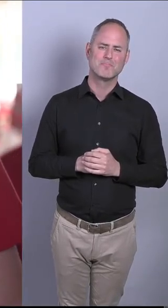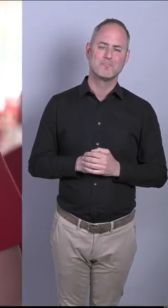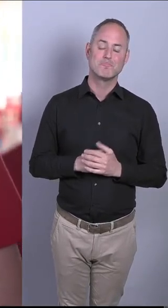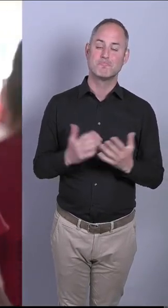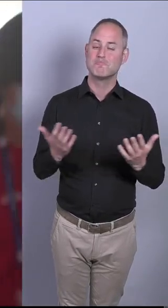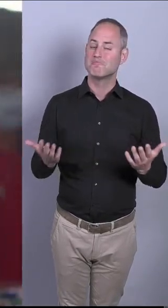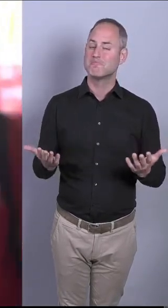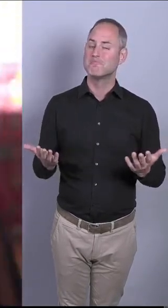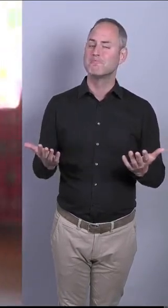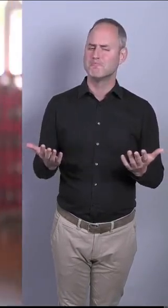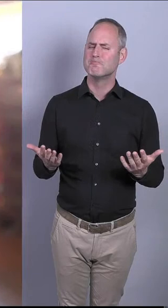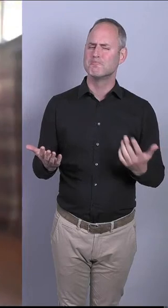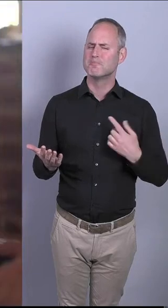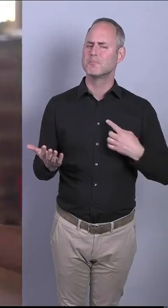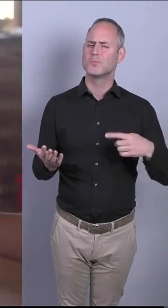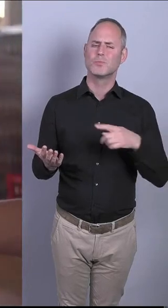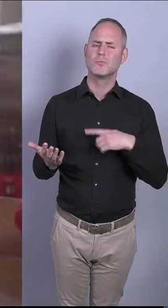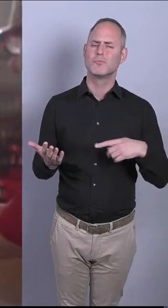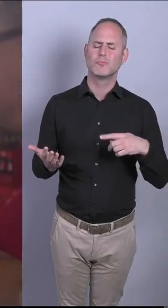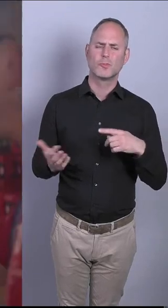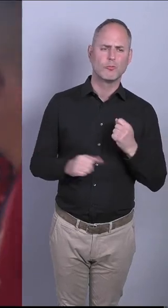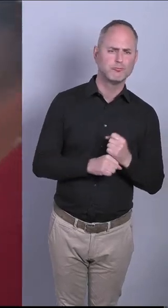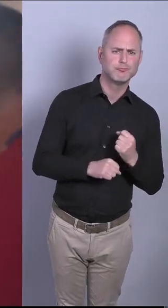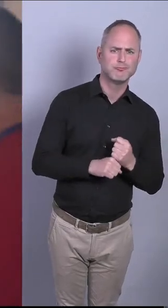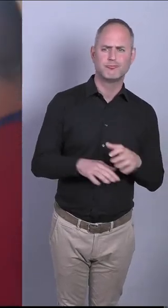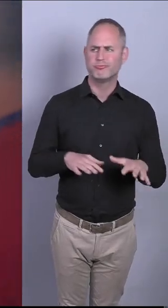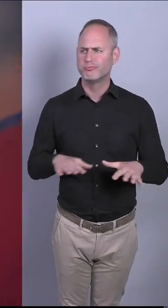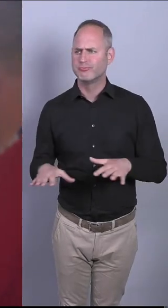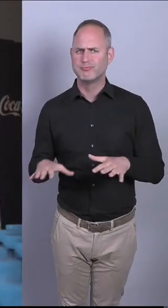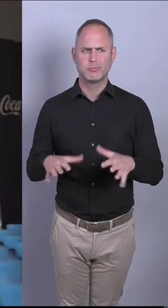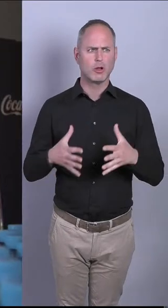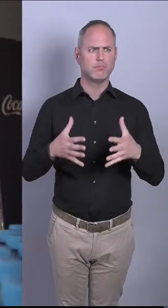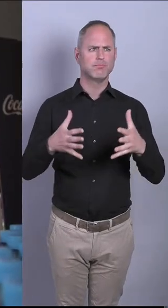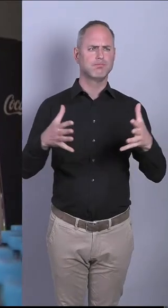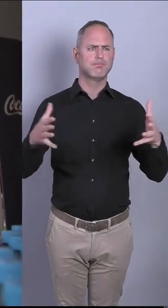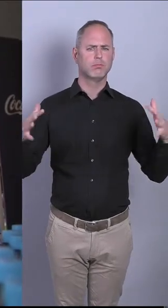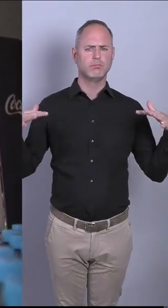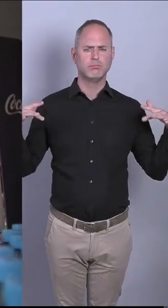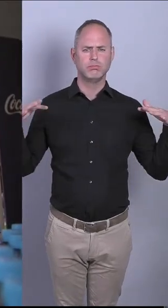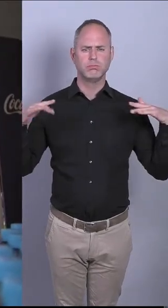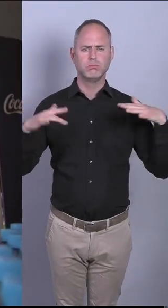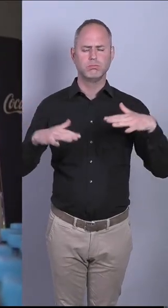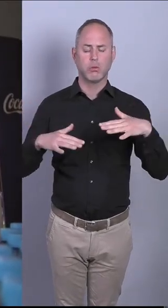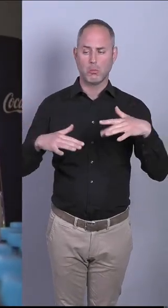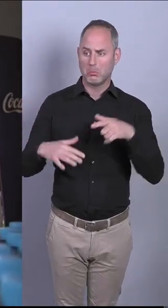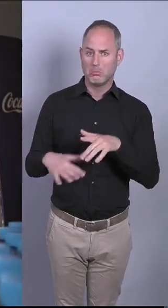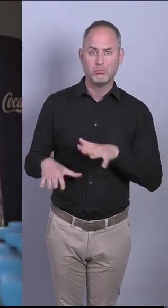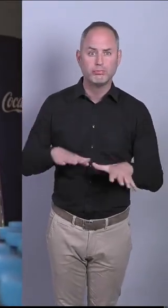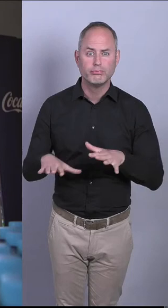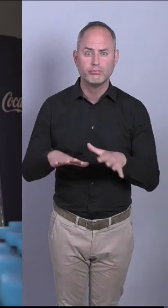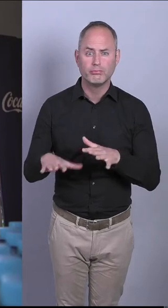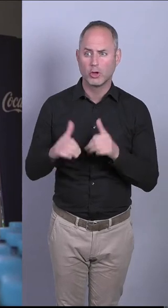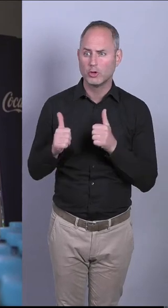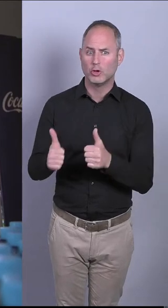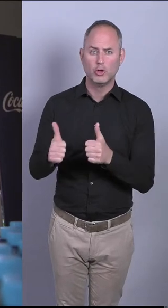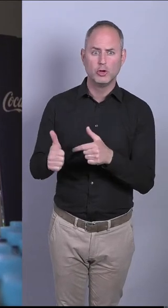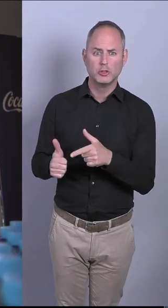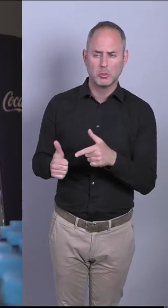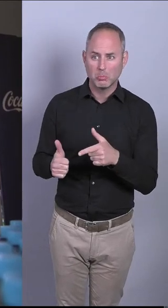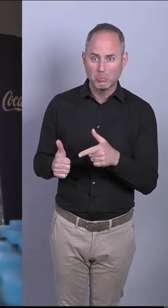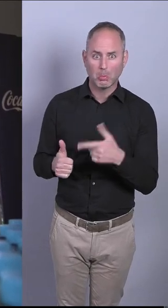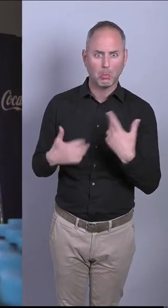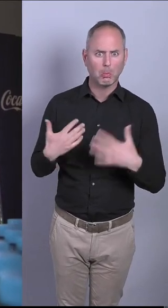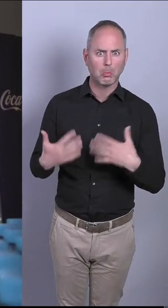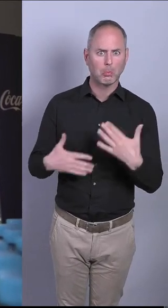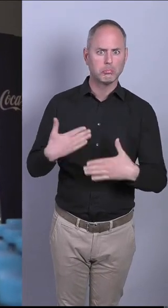This is a wonderful, great achievement. And what we have put together here in Berlin is just amazing. Yeah, so we are definitely looking